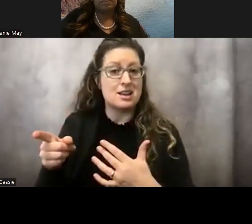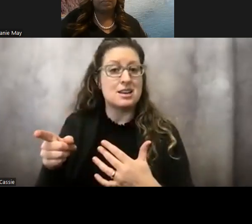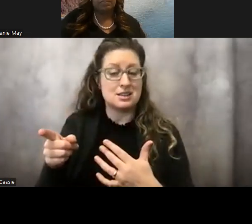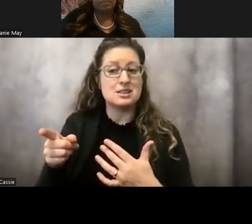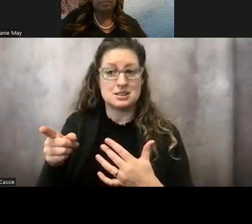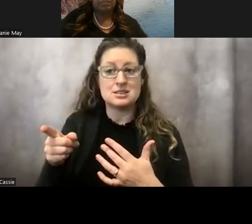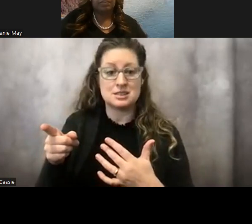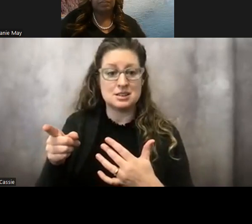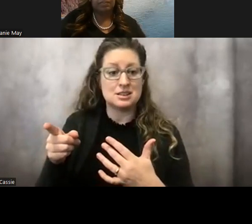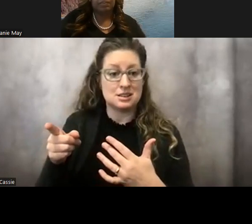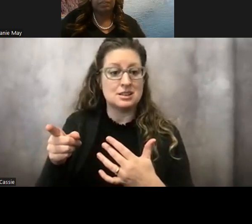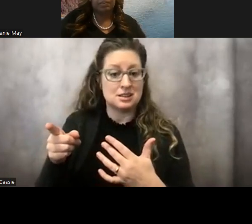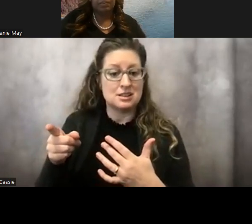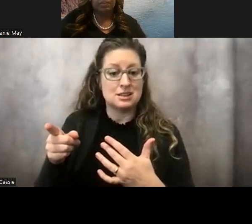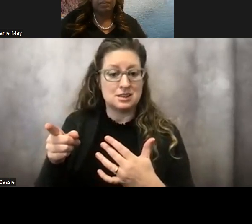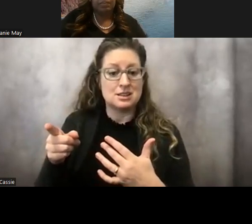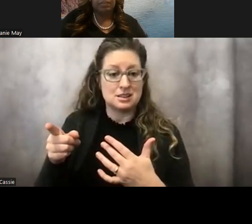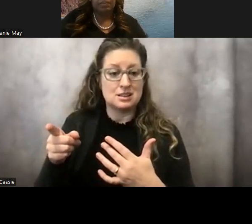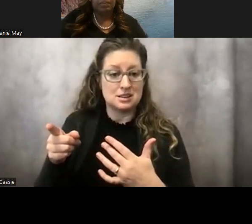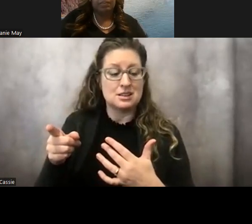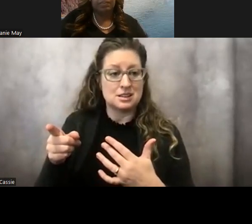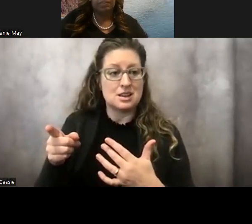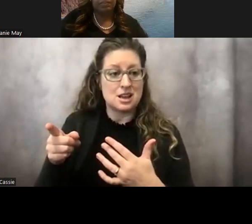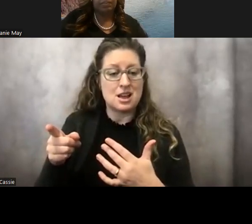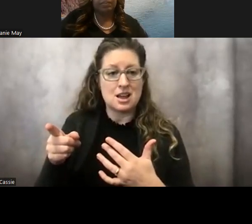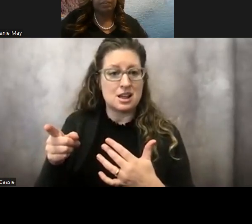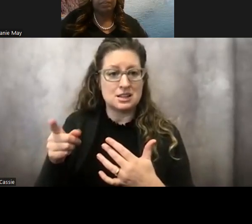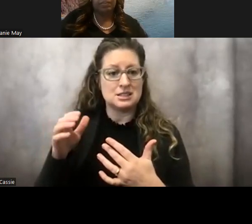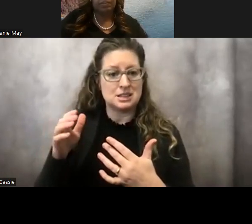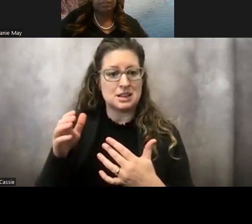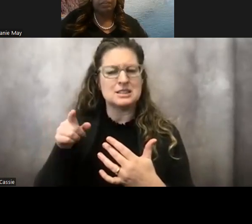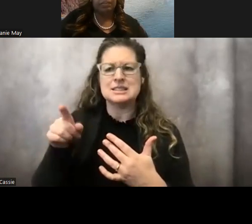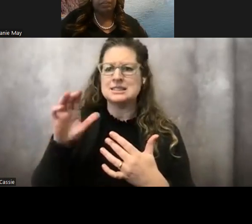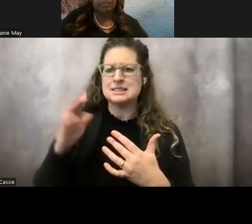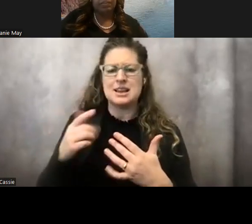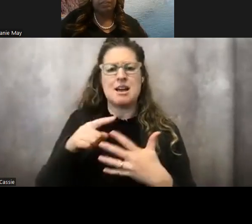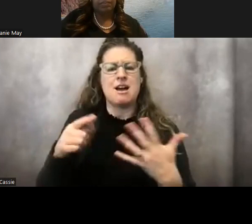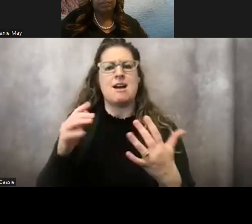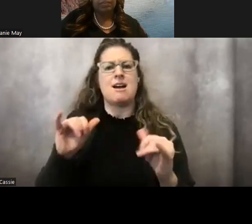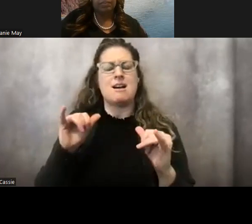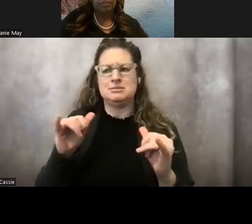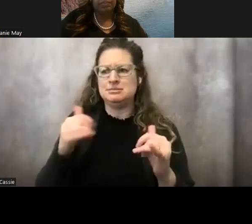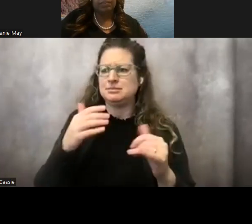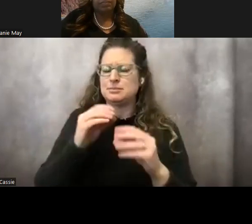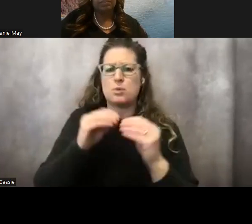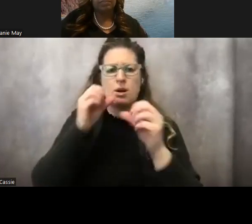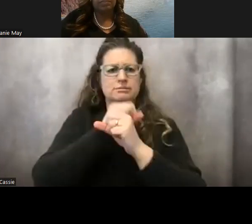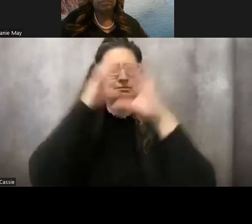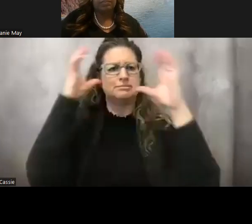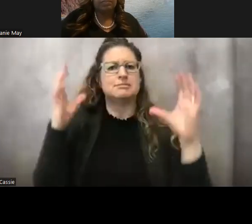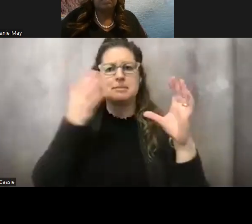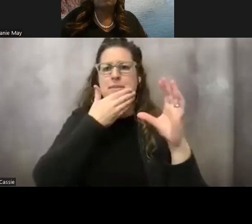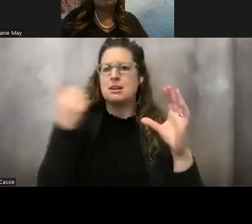advocacy meeting with a better understanding of like what was happening because of what they